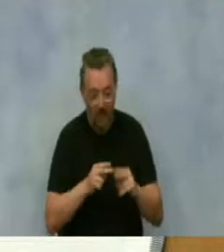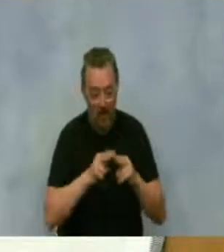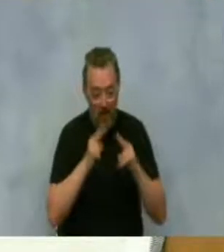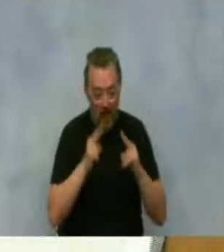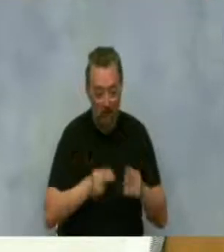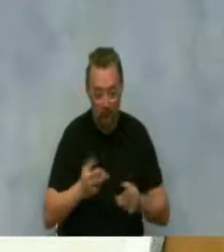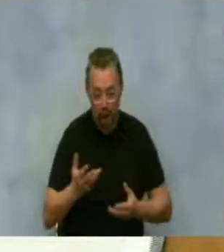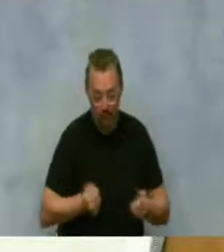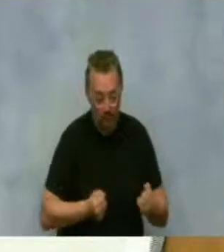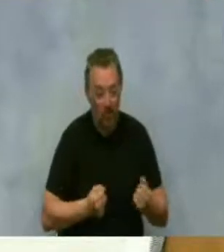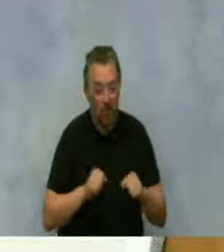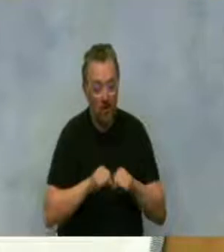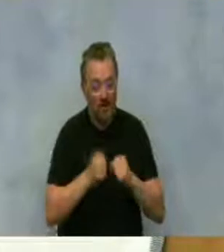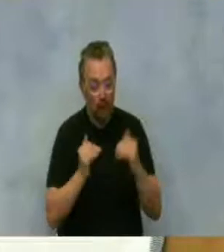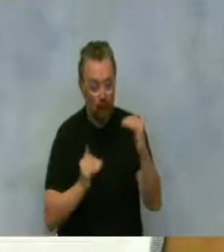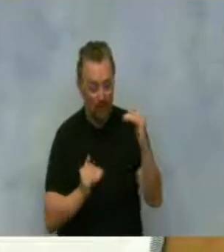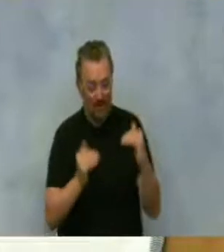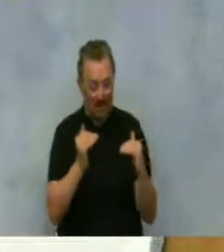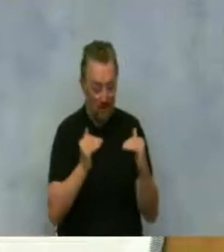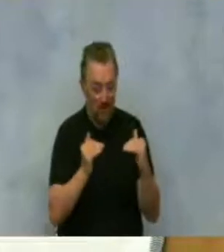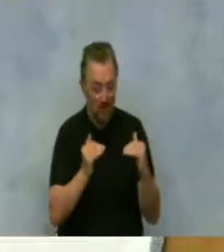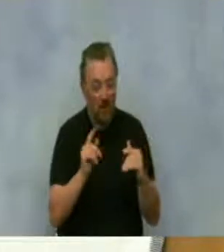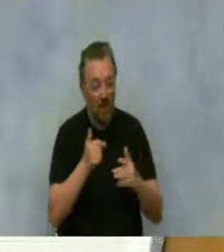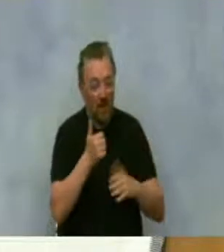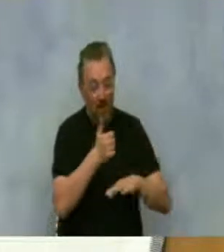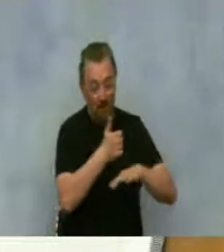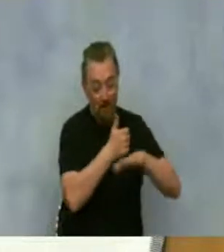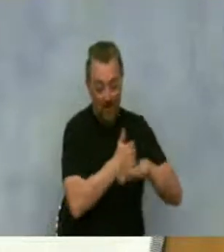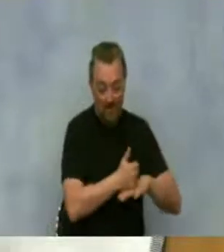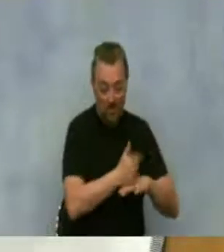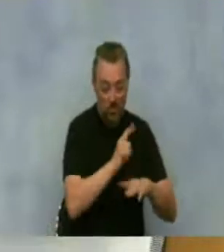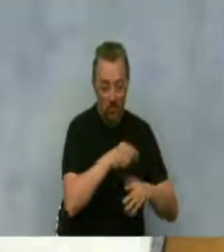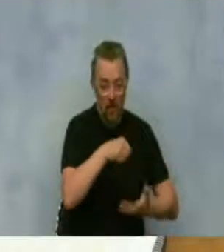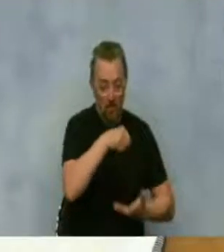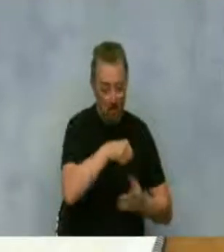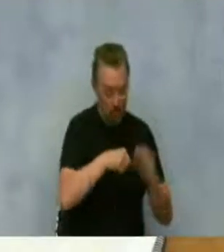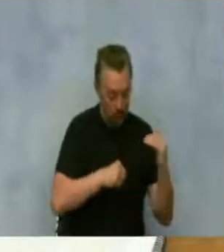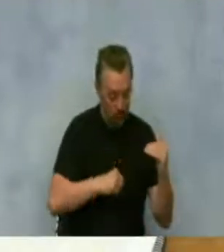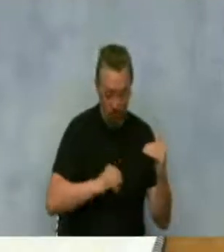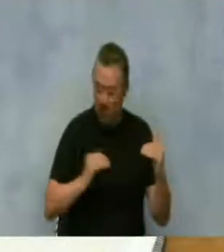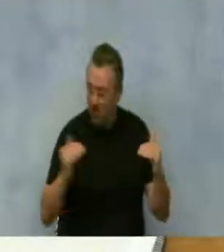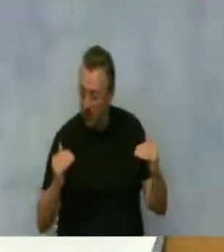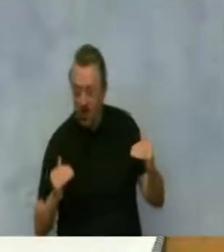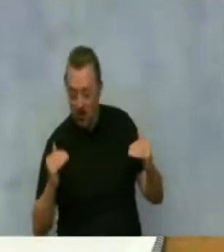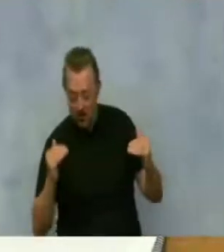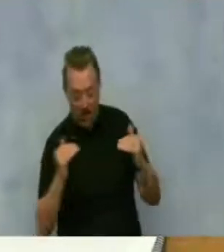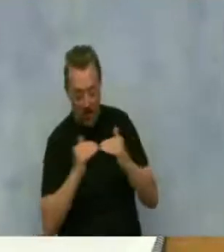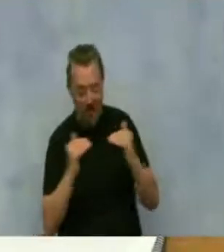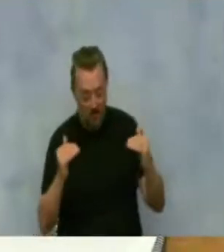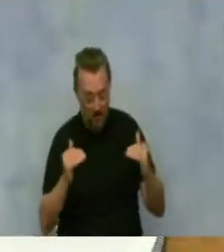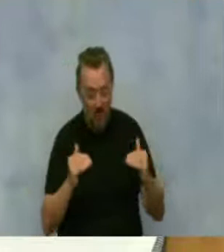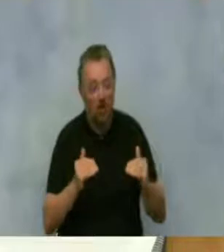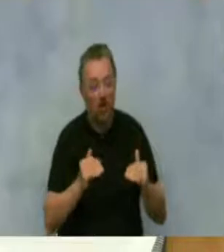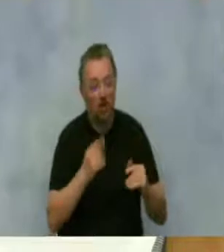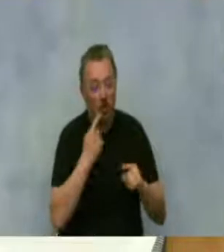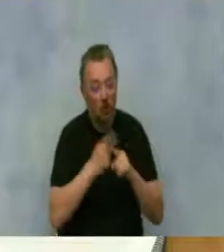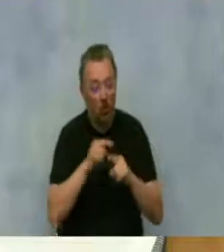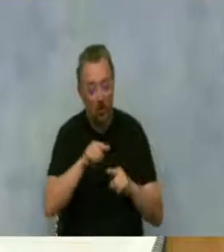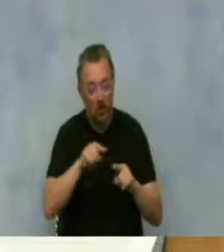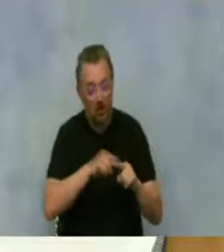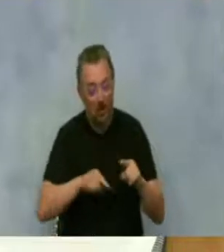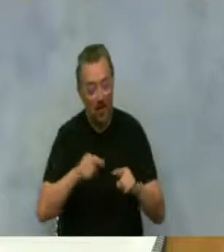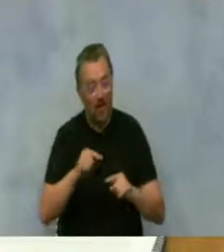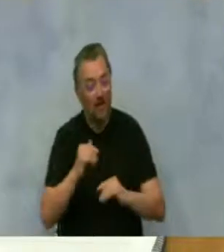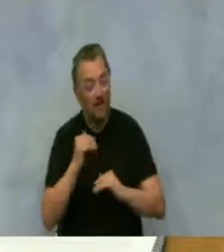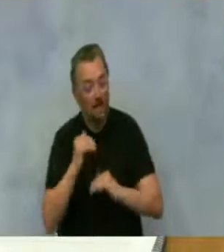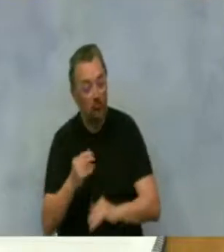a break-even position against the phased budget as at 12th of August. Again, if I could refer members back to section 2 of that